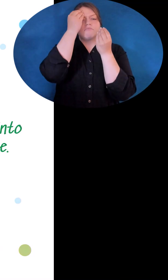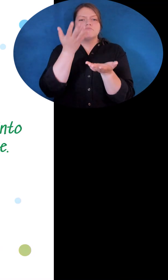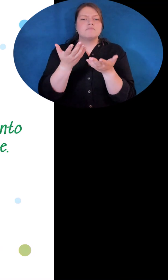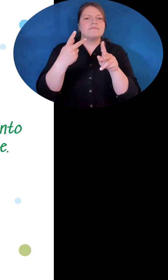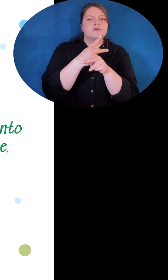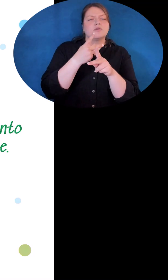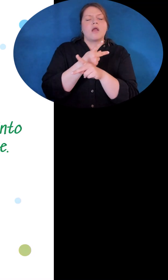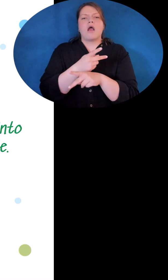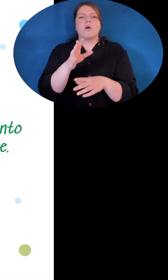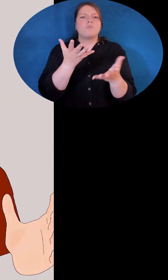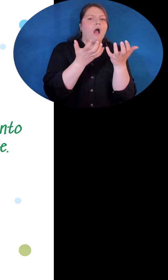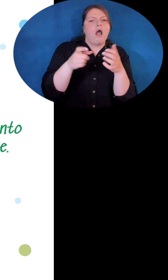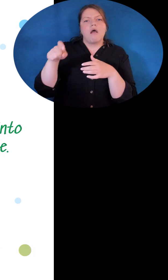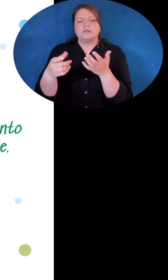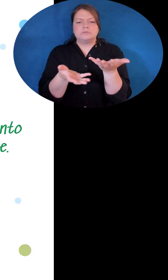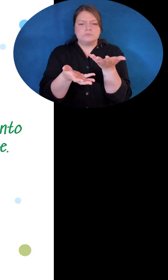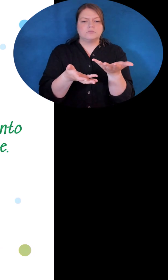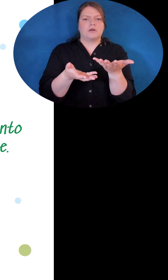they would provide.